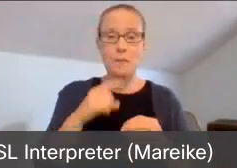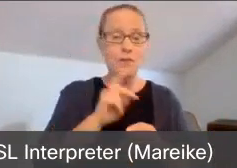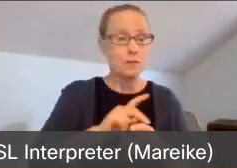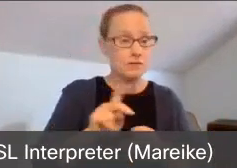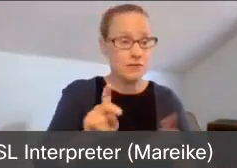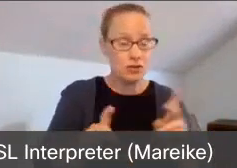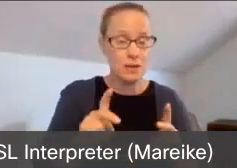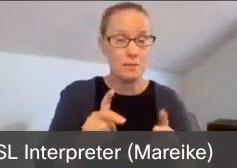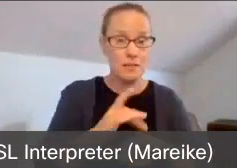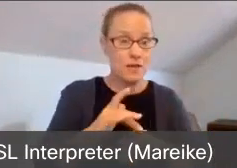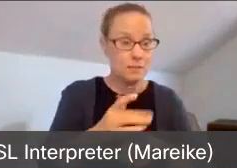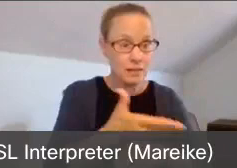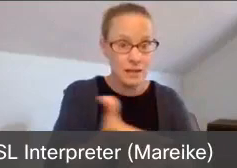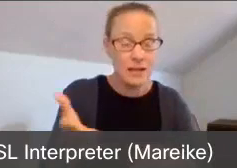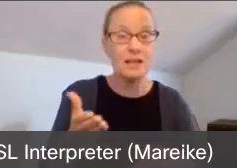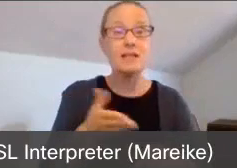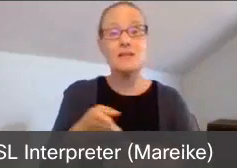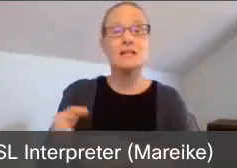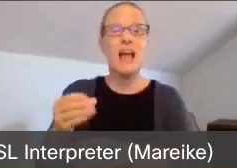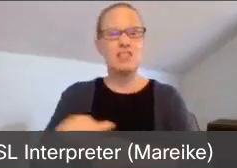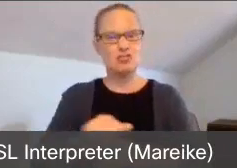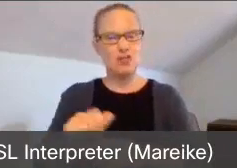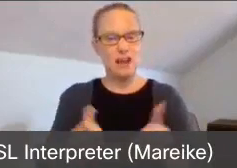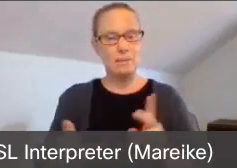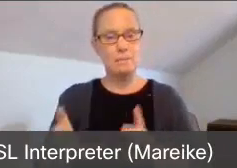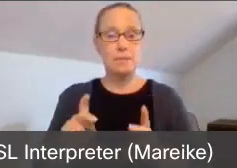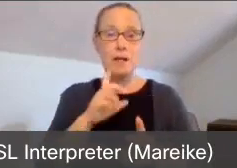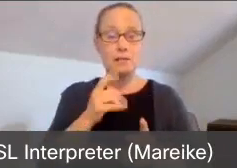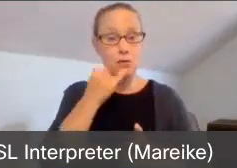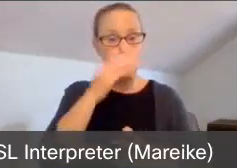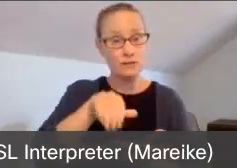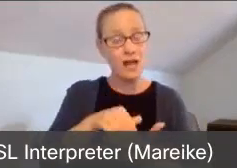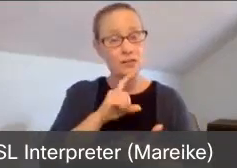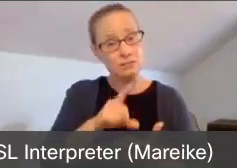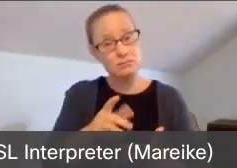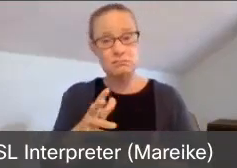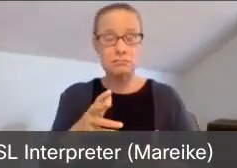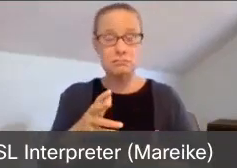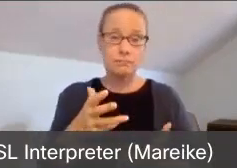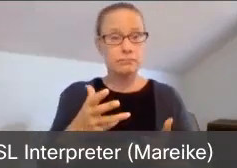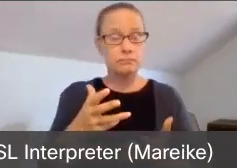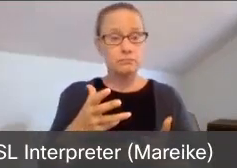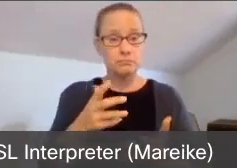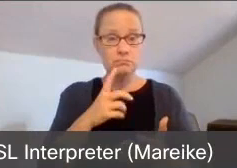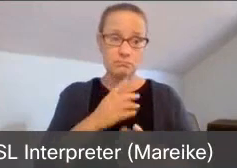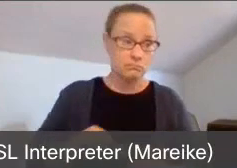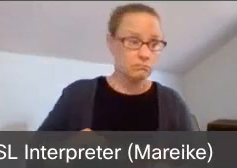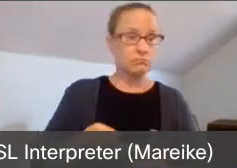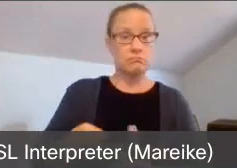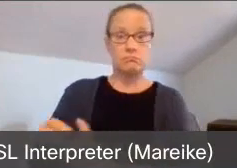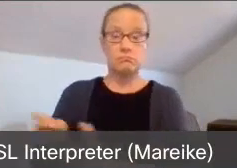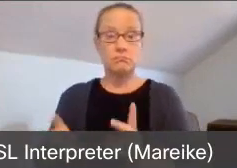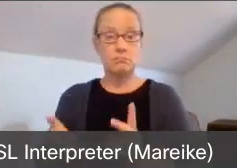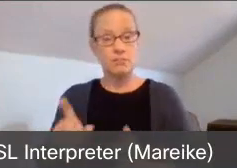integrity and the training of the people in our call center to basically kind of to pitch this idea of having sort of that